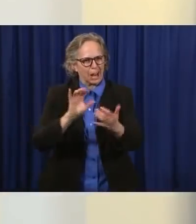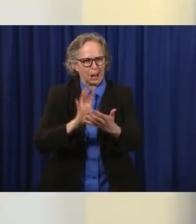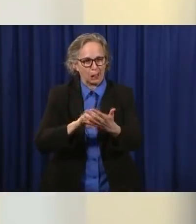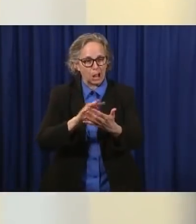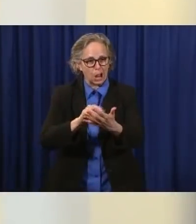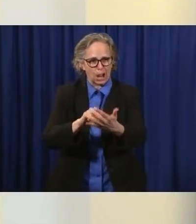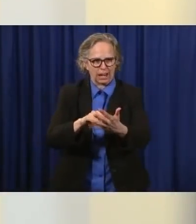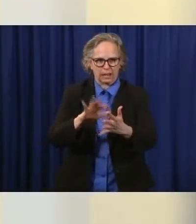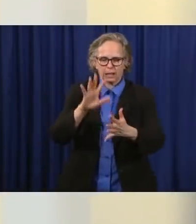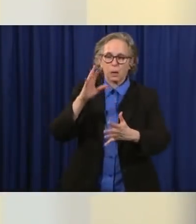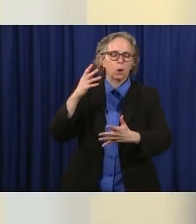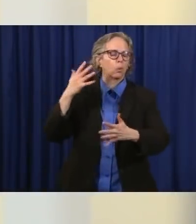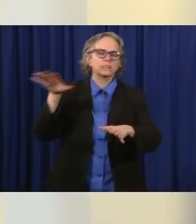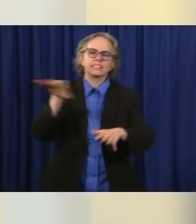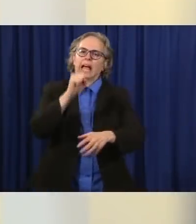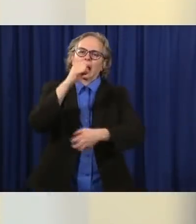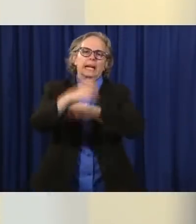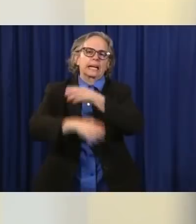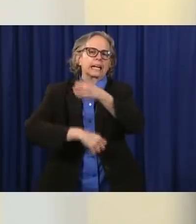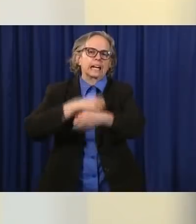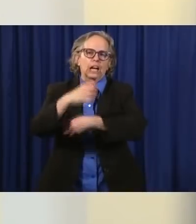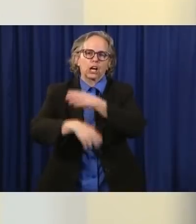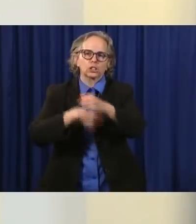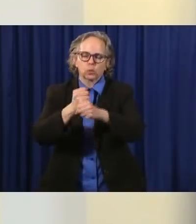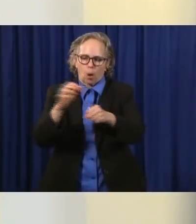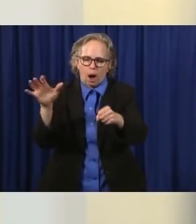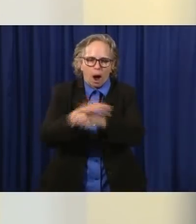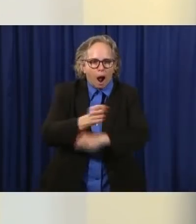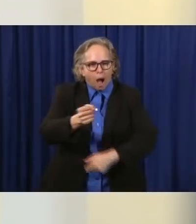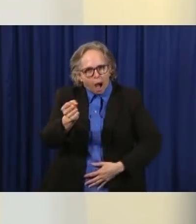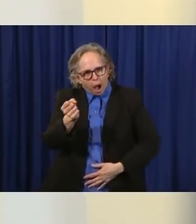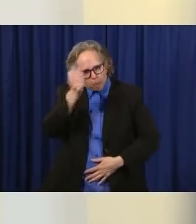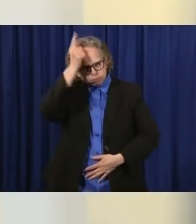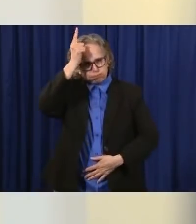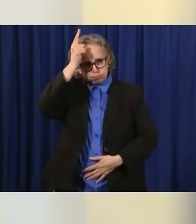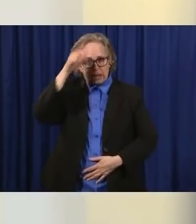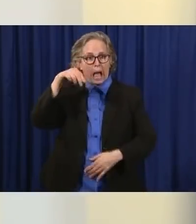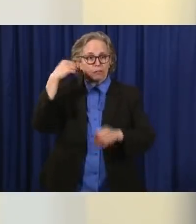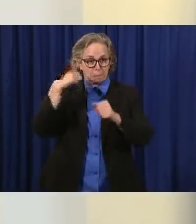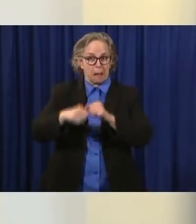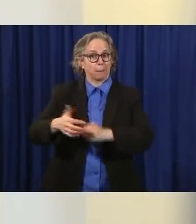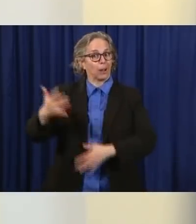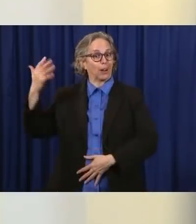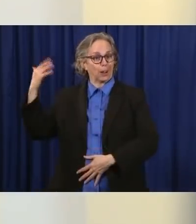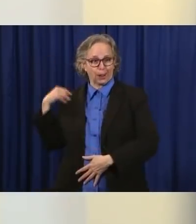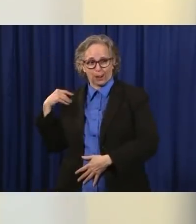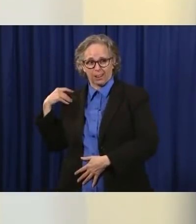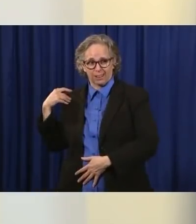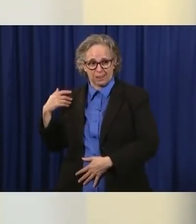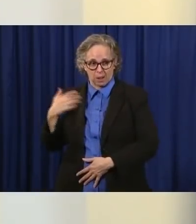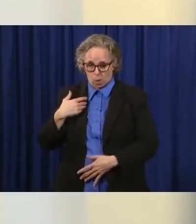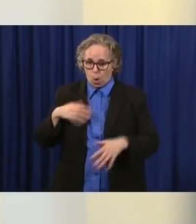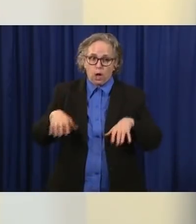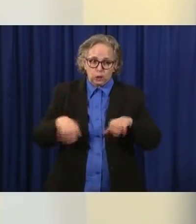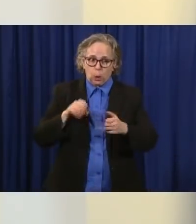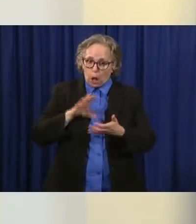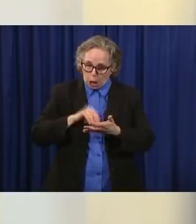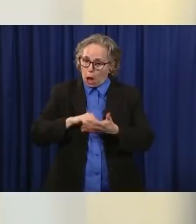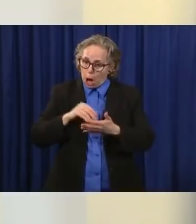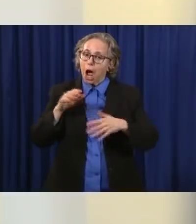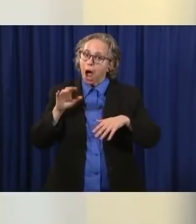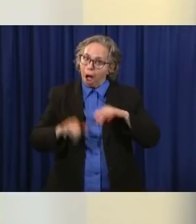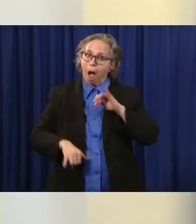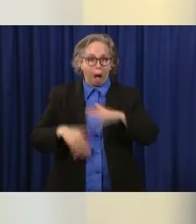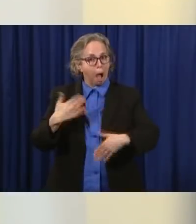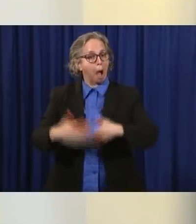I remember saying that very early on in one of these press conferences. We're doing everything we possibly can. We're all learning